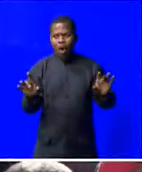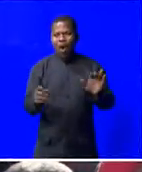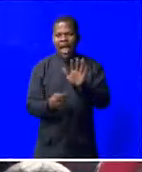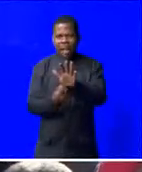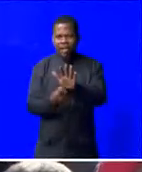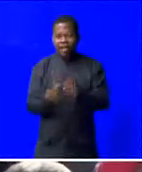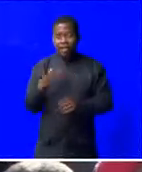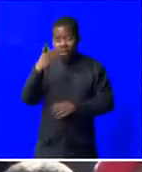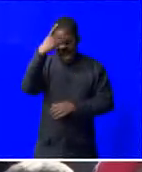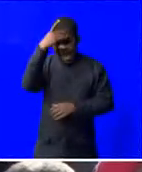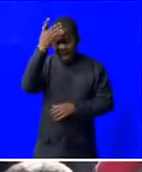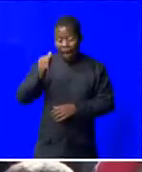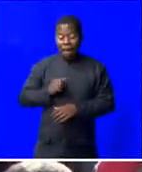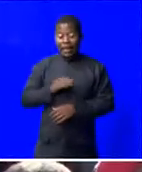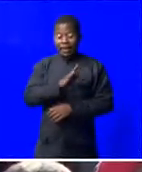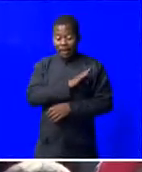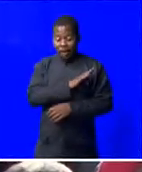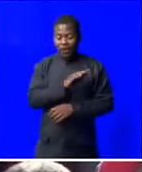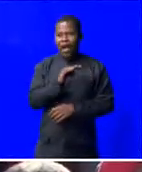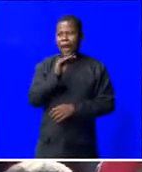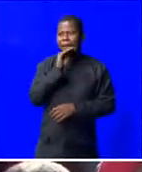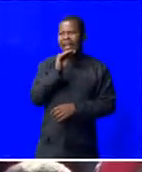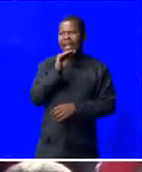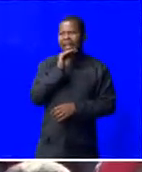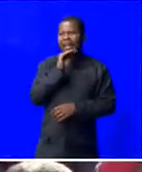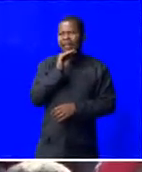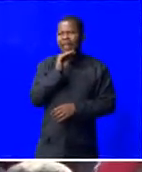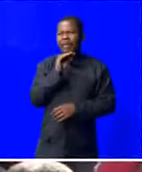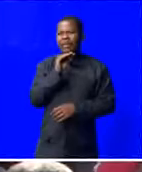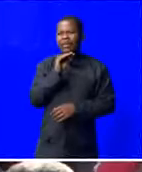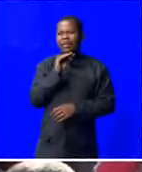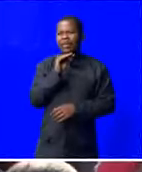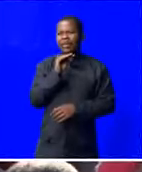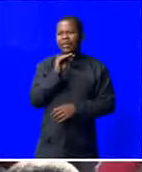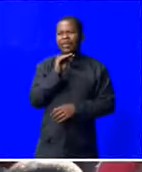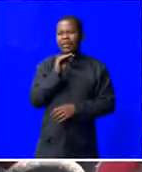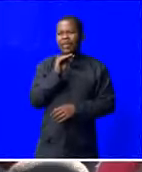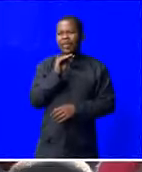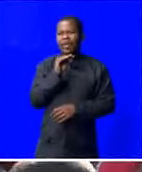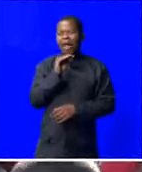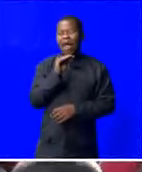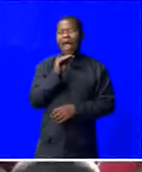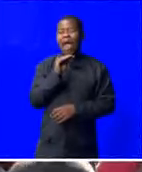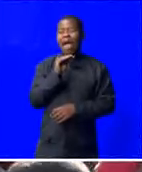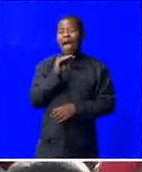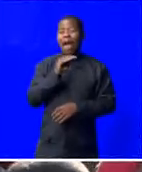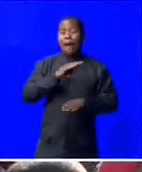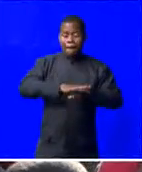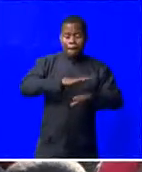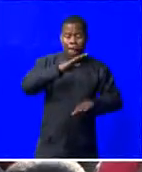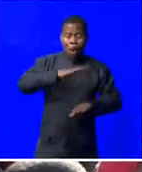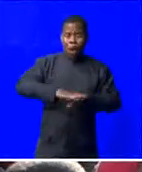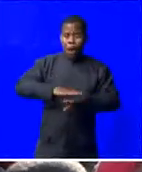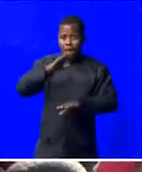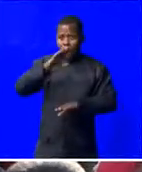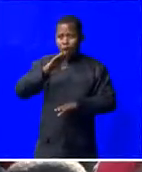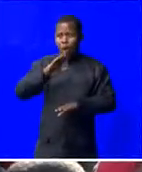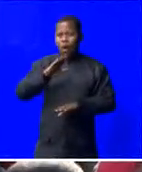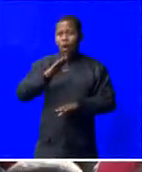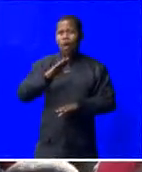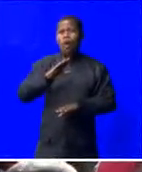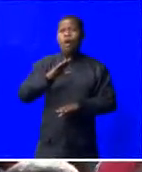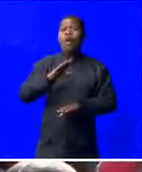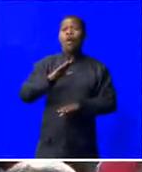eholathi sebendi akhanzakala ukuthi ngiwo lathatha kakhulukati irevenue